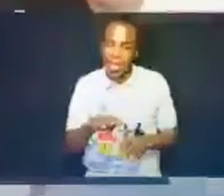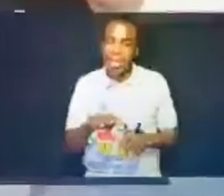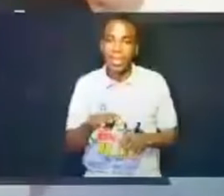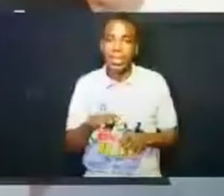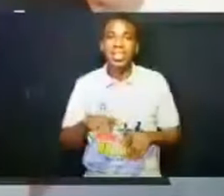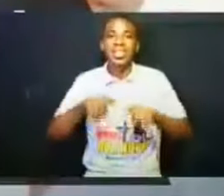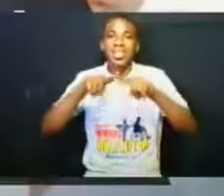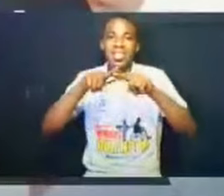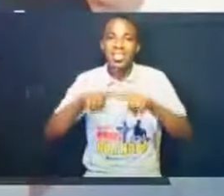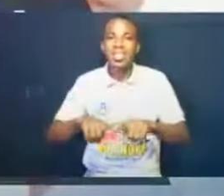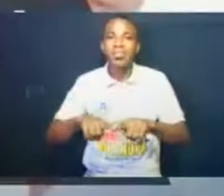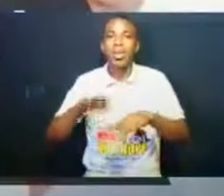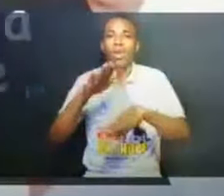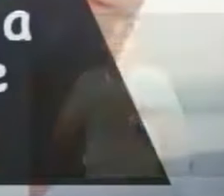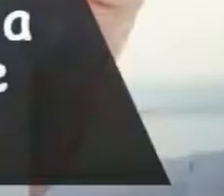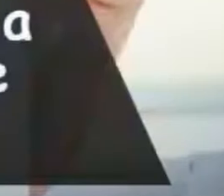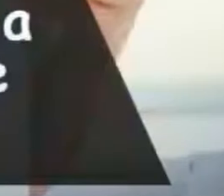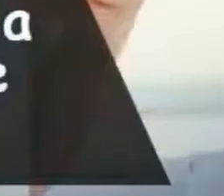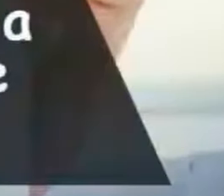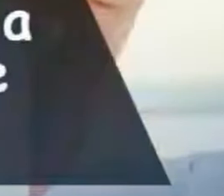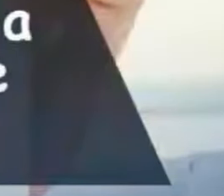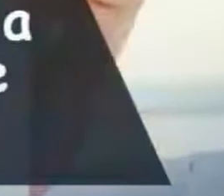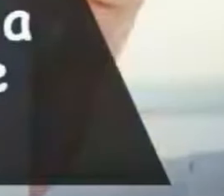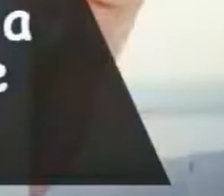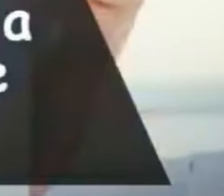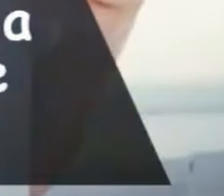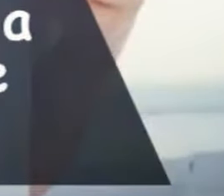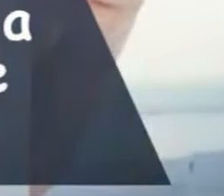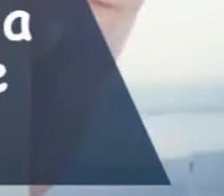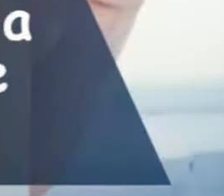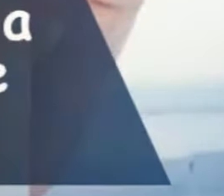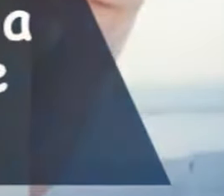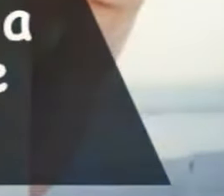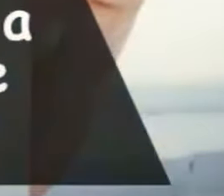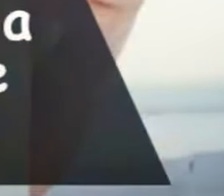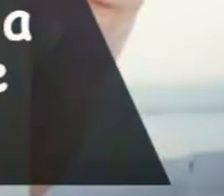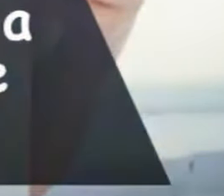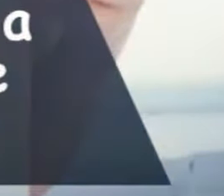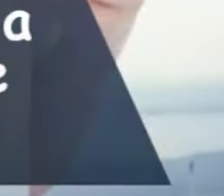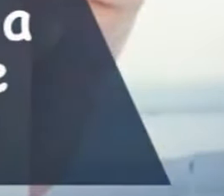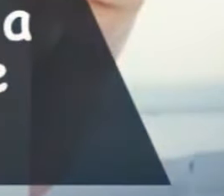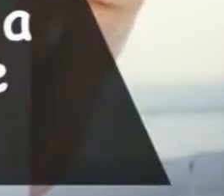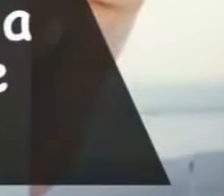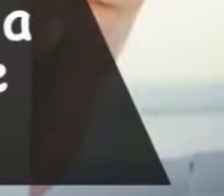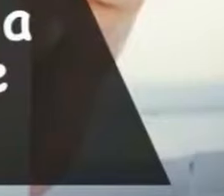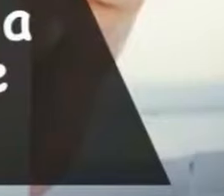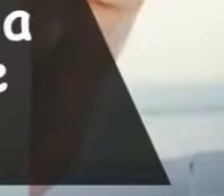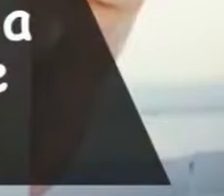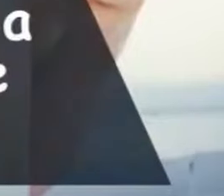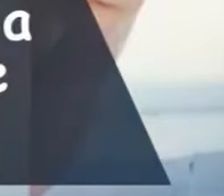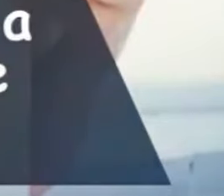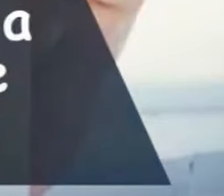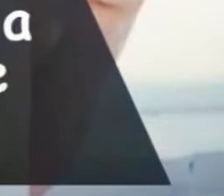a bad one. Depending on the state of your heart. You cannot read a person's face that this man is a good man,